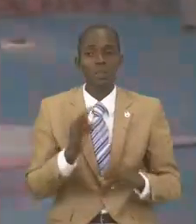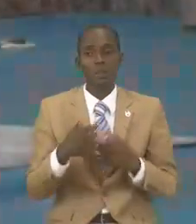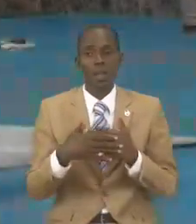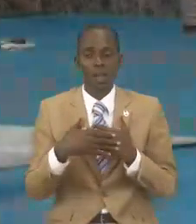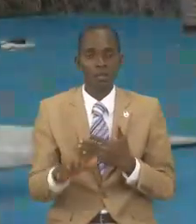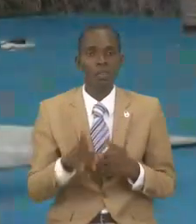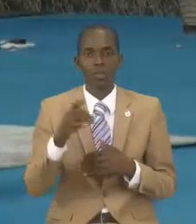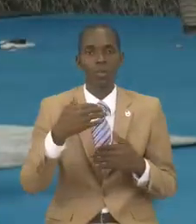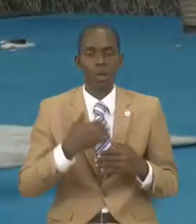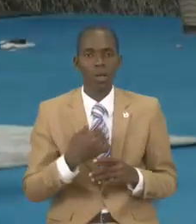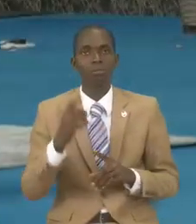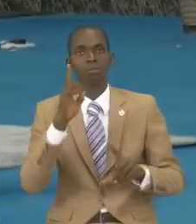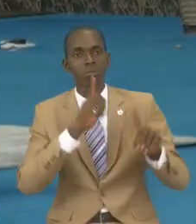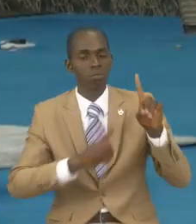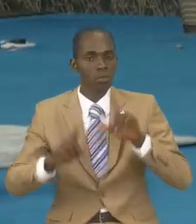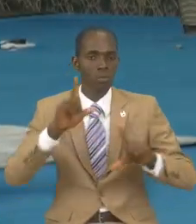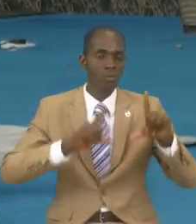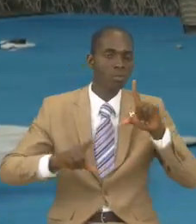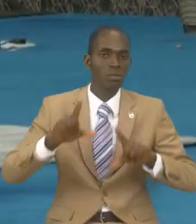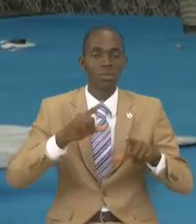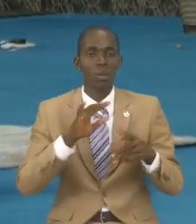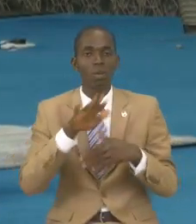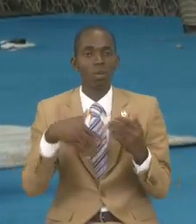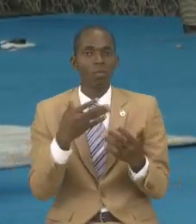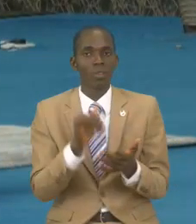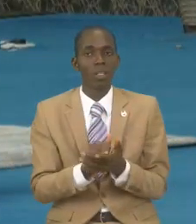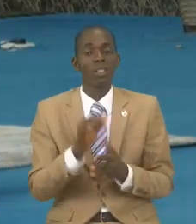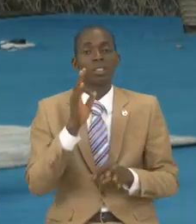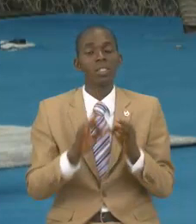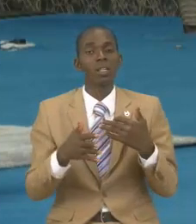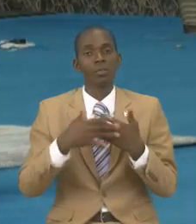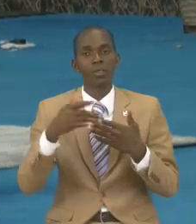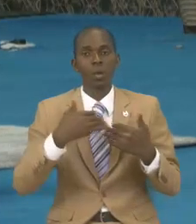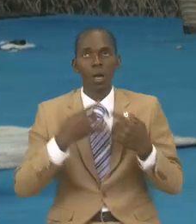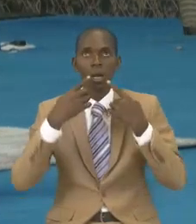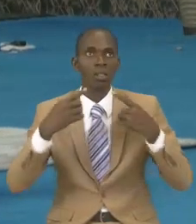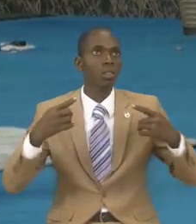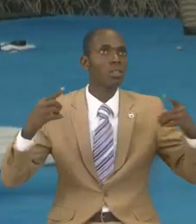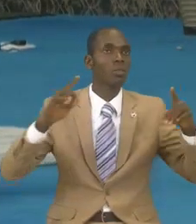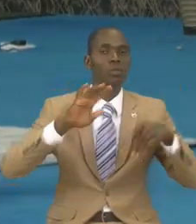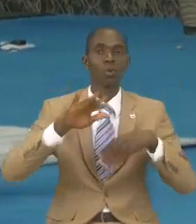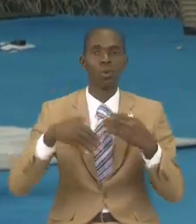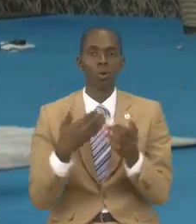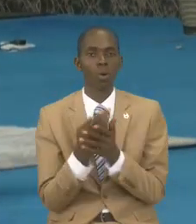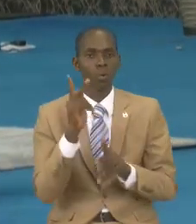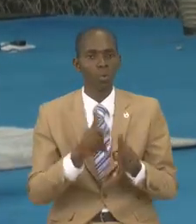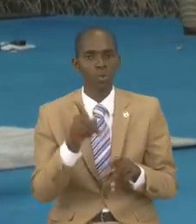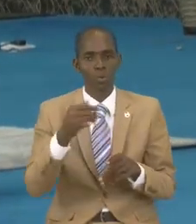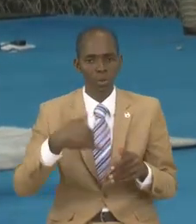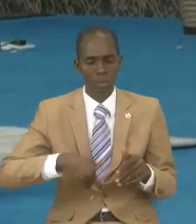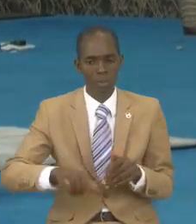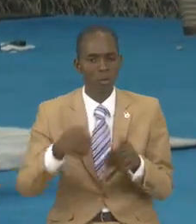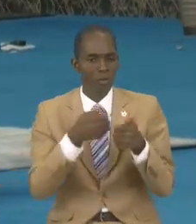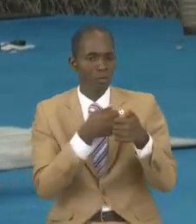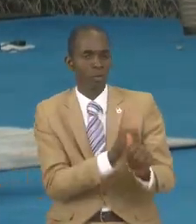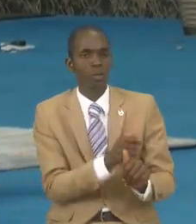profession, if with that testimony, you still live after the flesh,